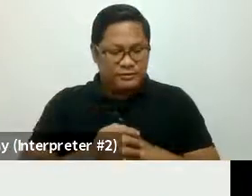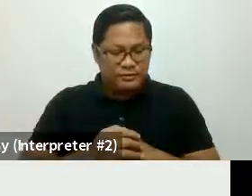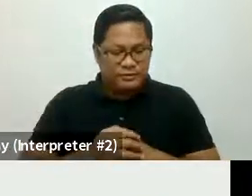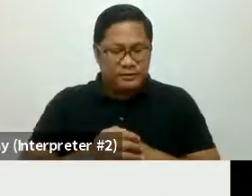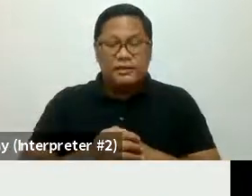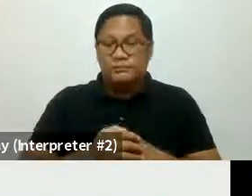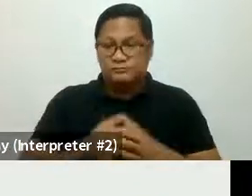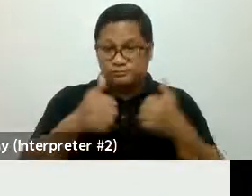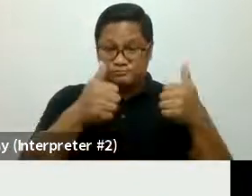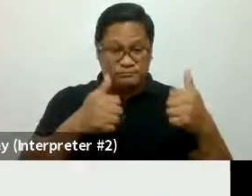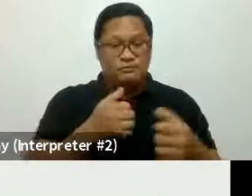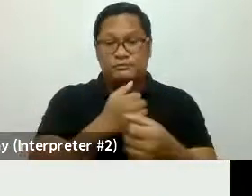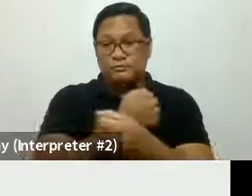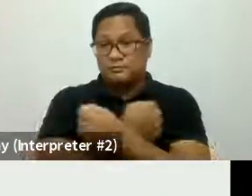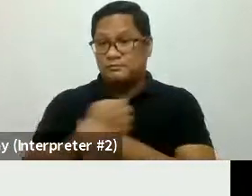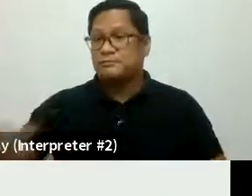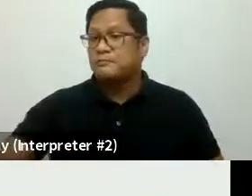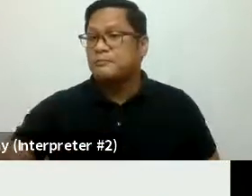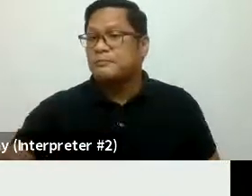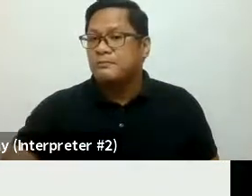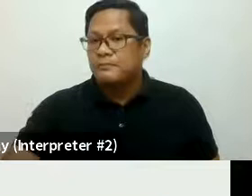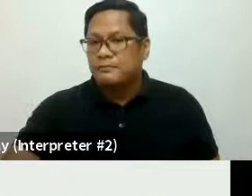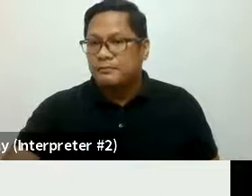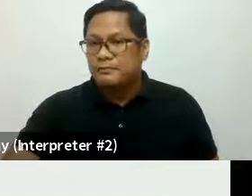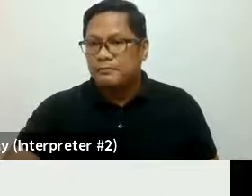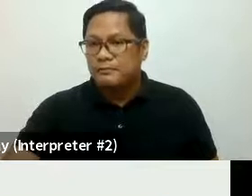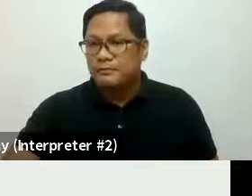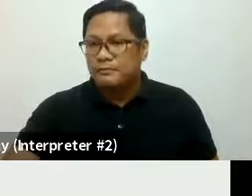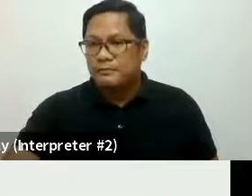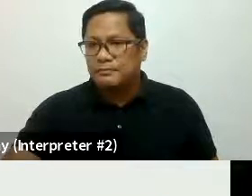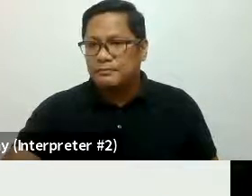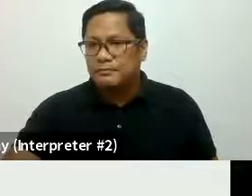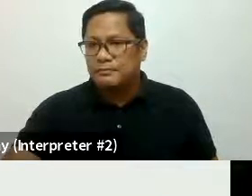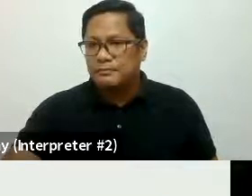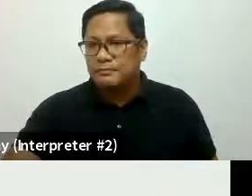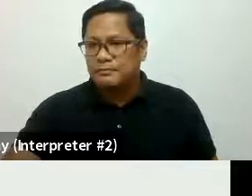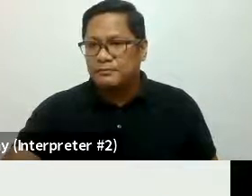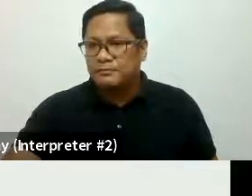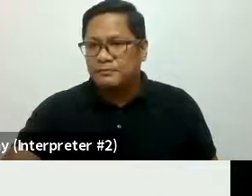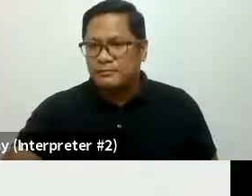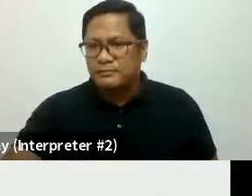and be able to also prioritize certain risks that